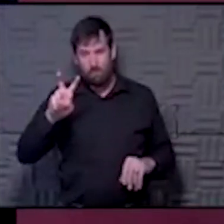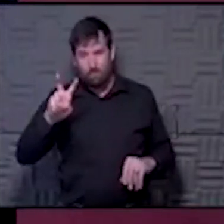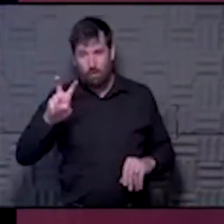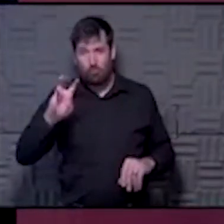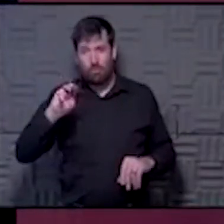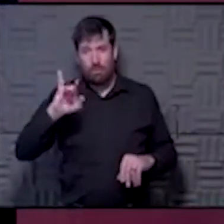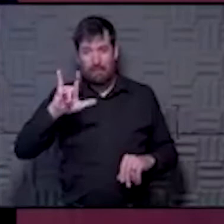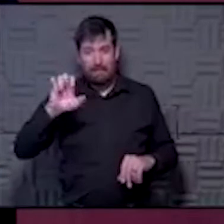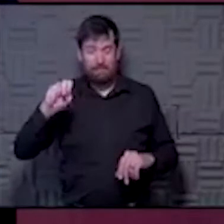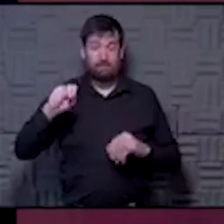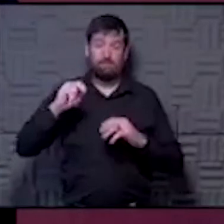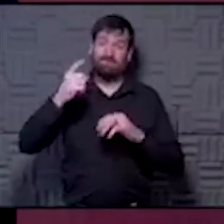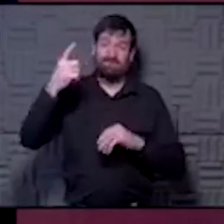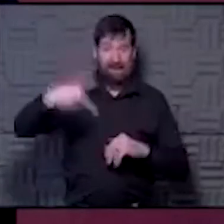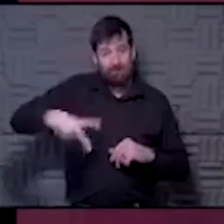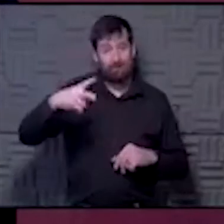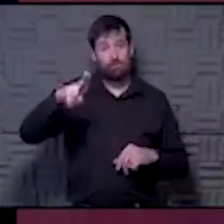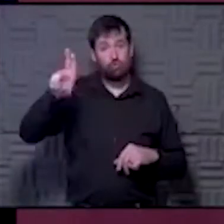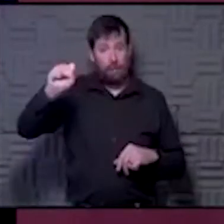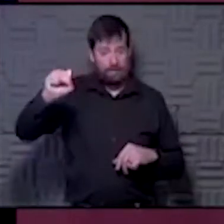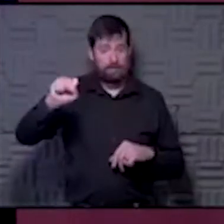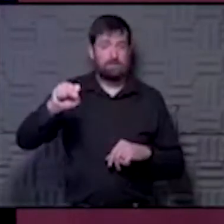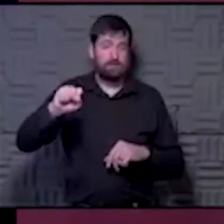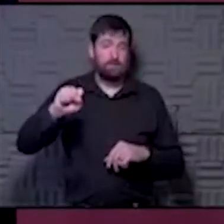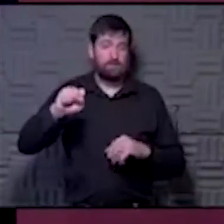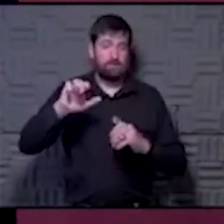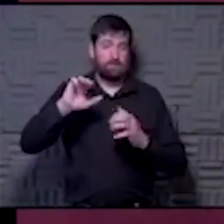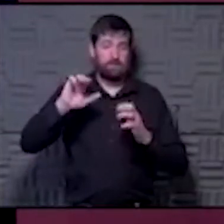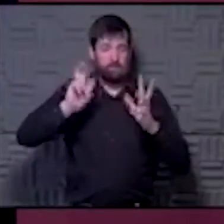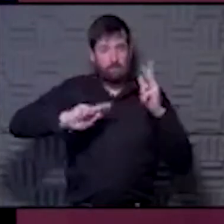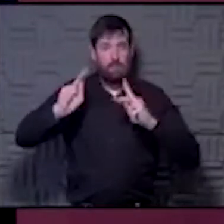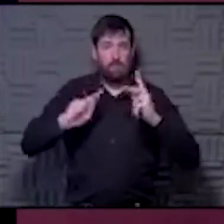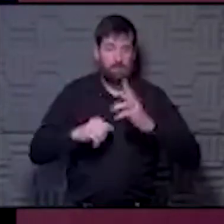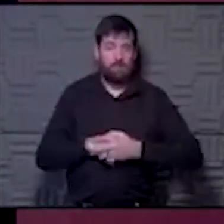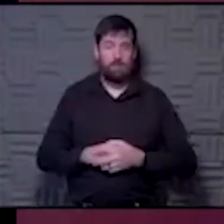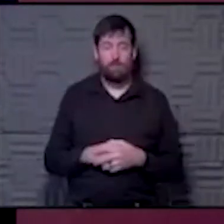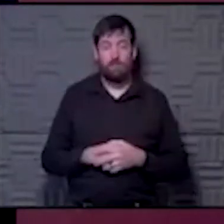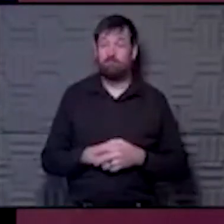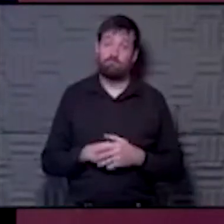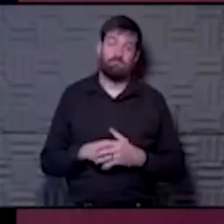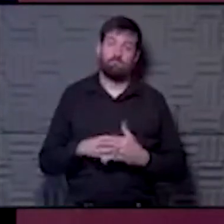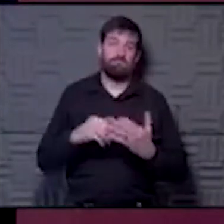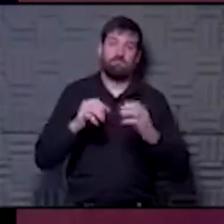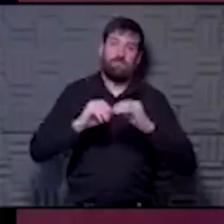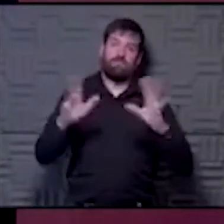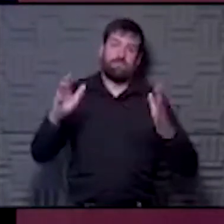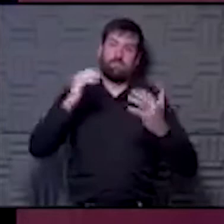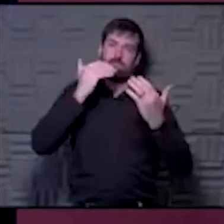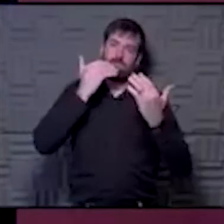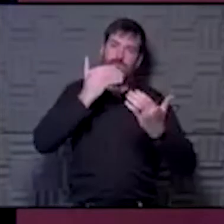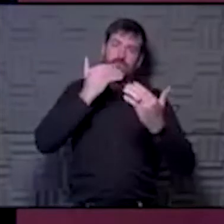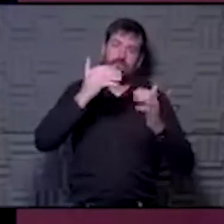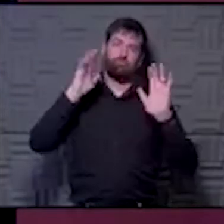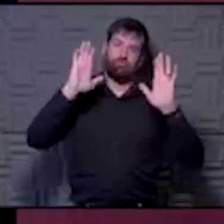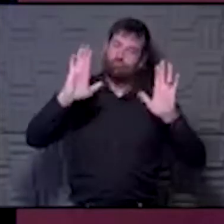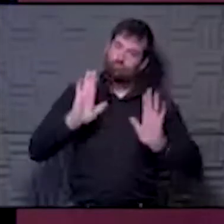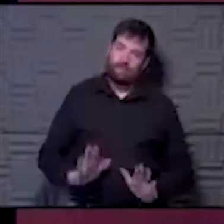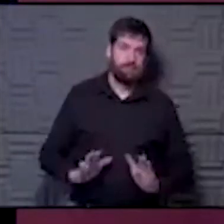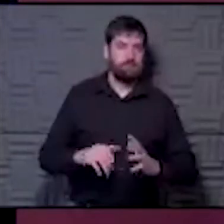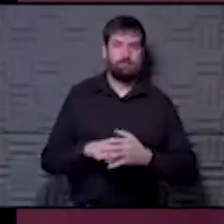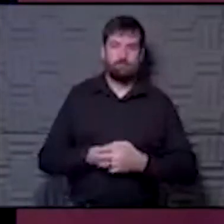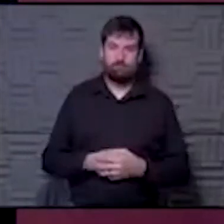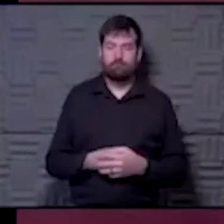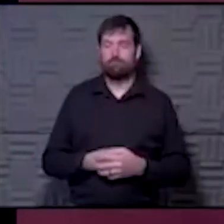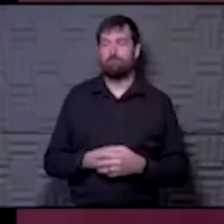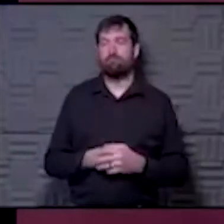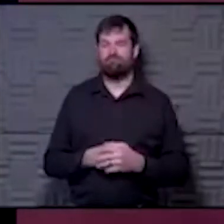over half the U.S. population could get vaccinated, which is a good, obviously, really that's a good strong trend.